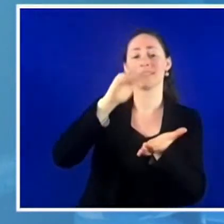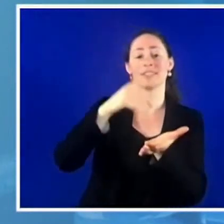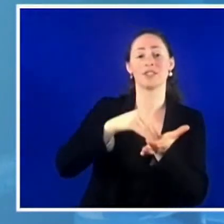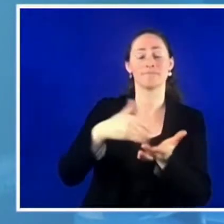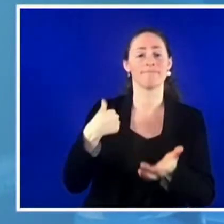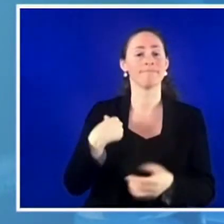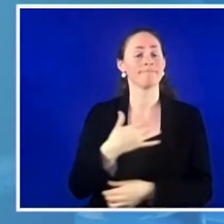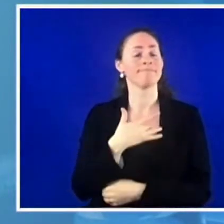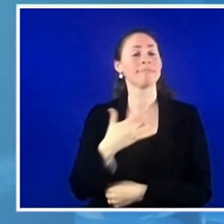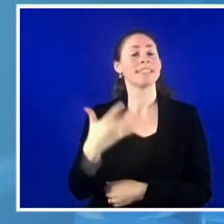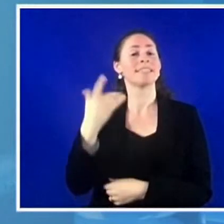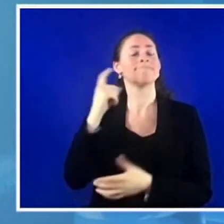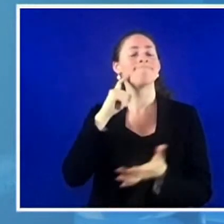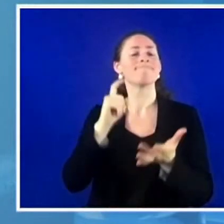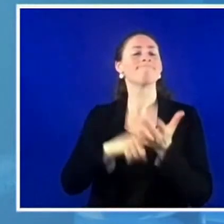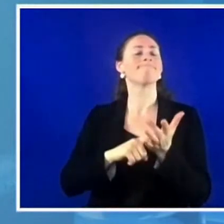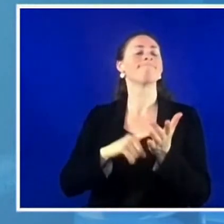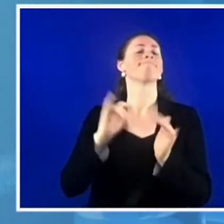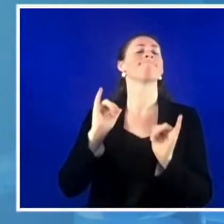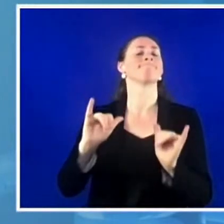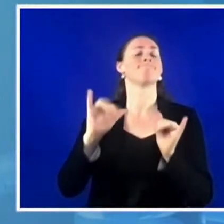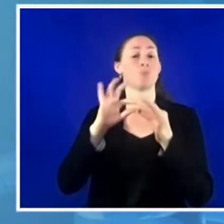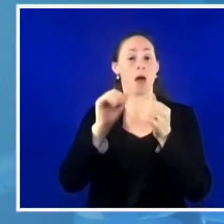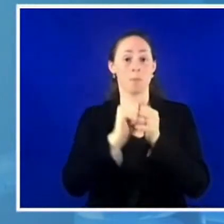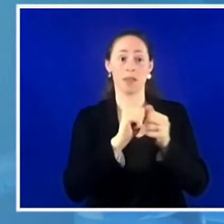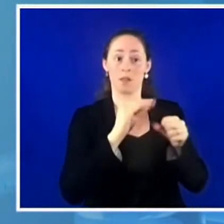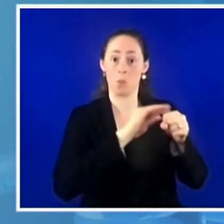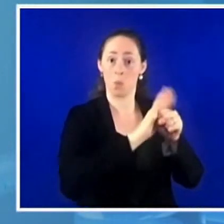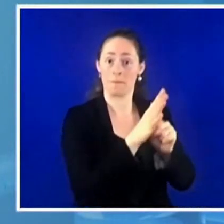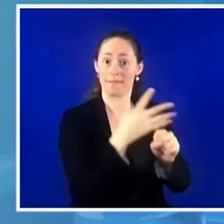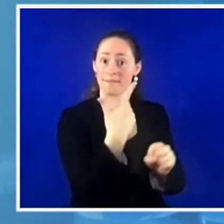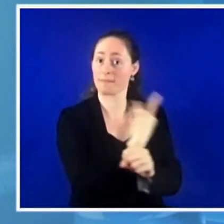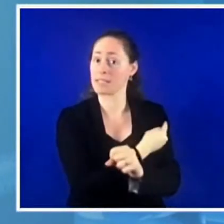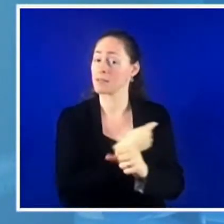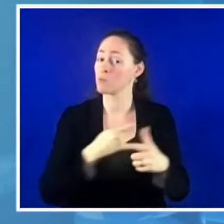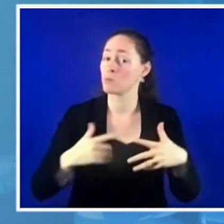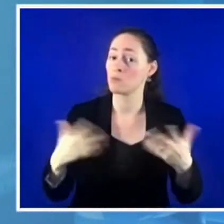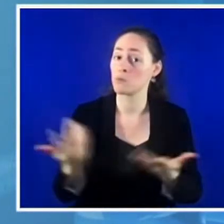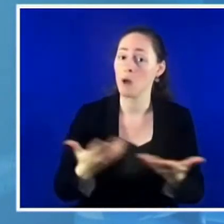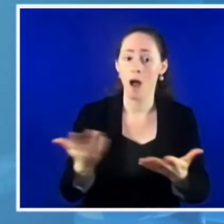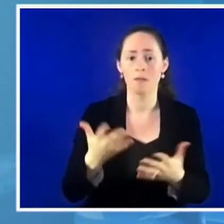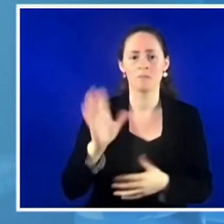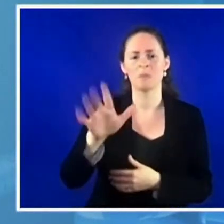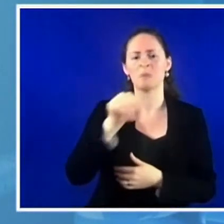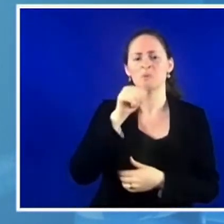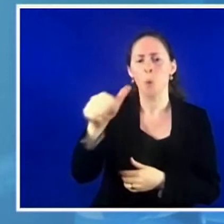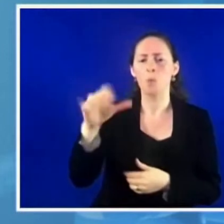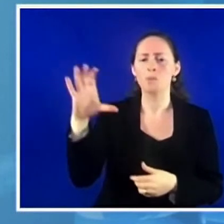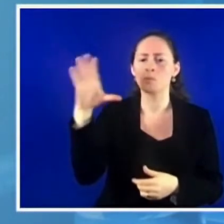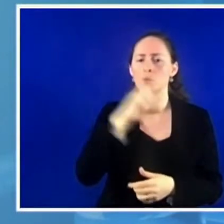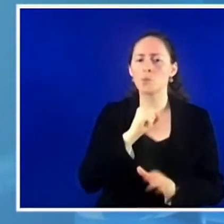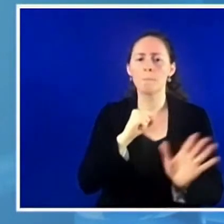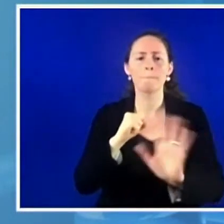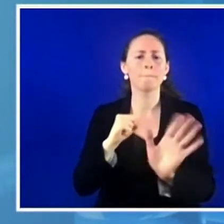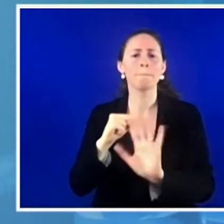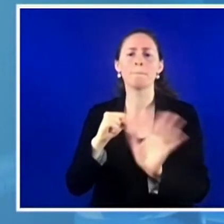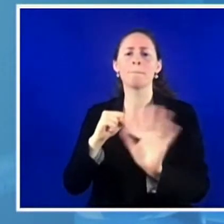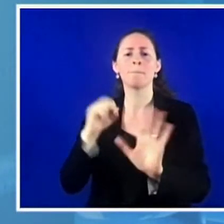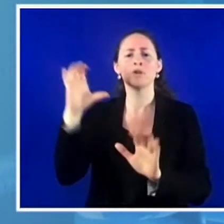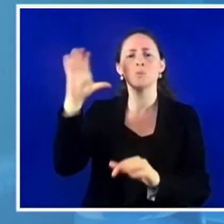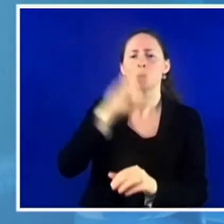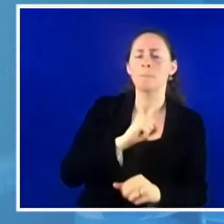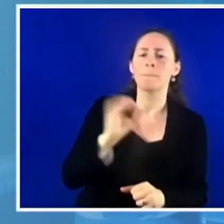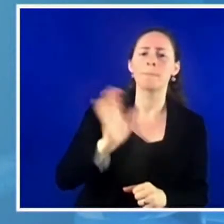to COVID vaccines, is not to make any assumptions about where our patients are, how much